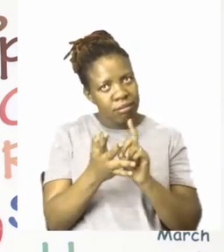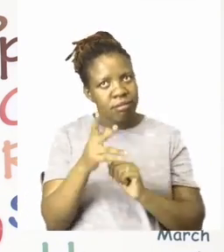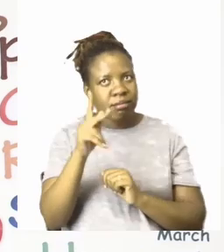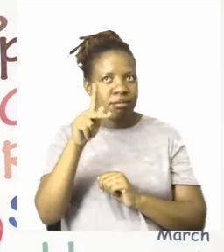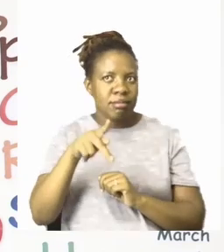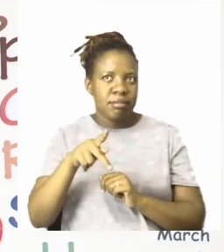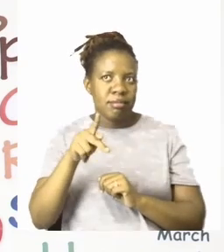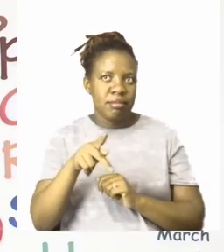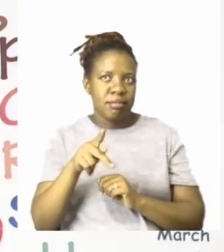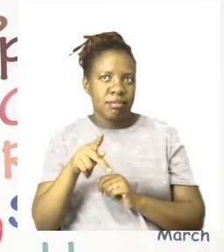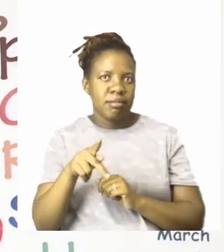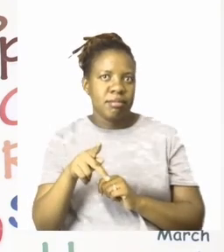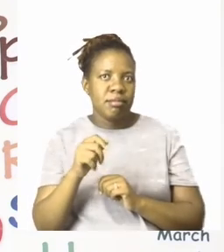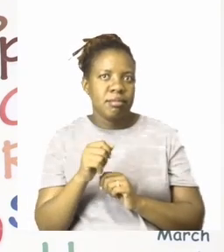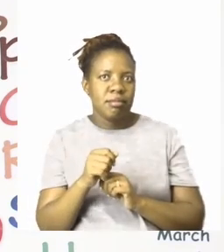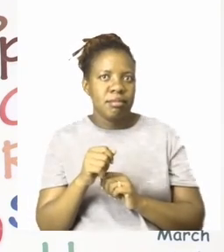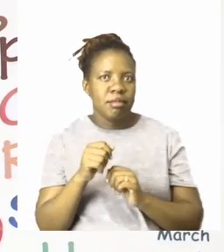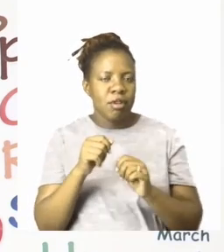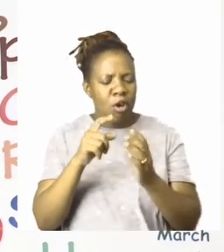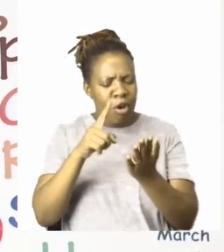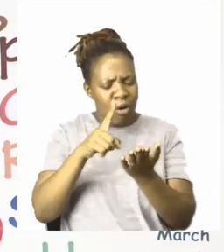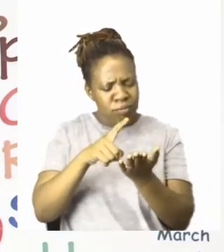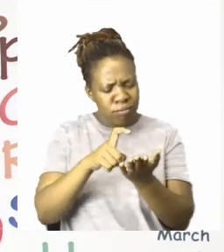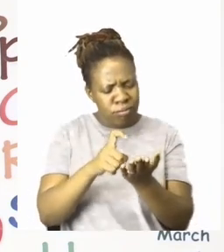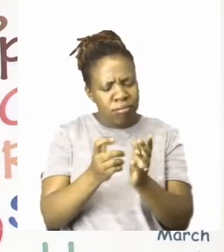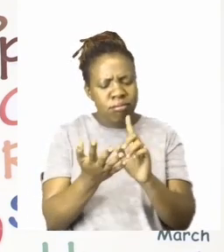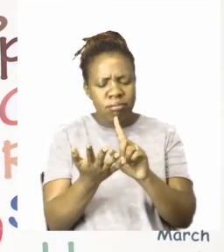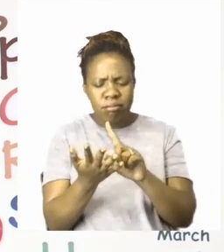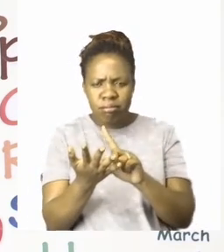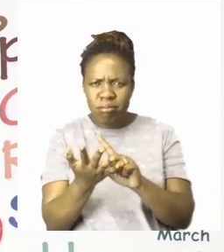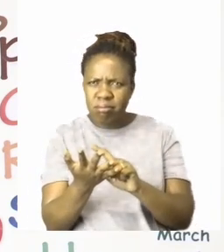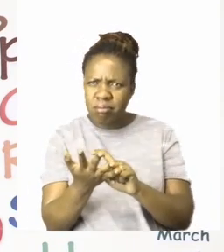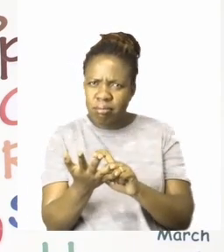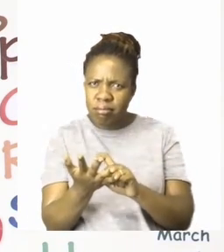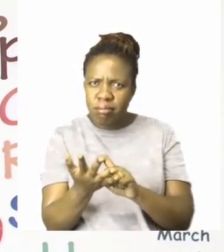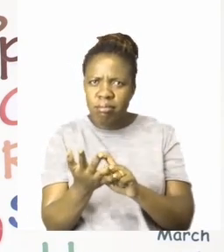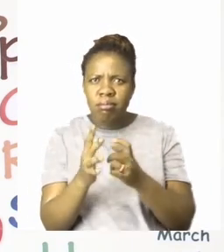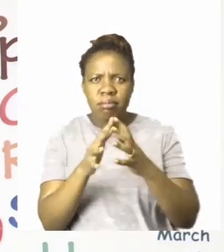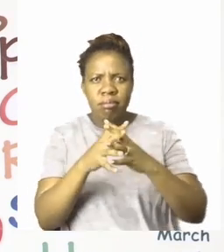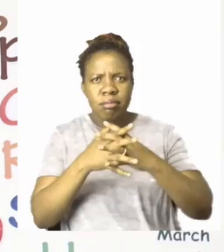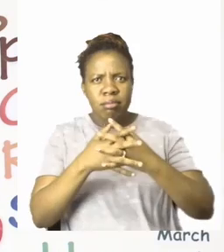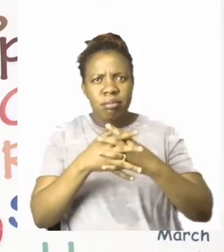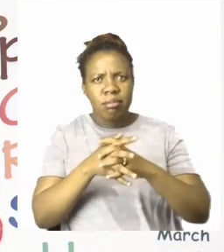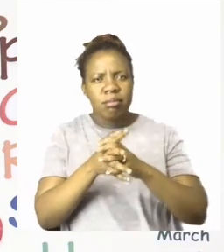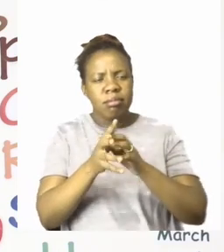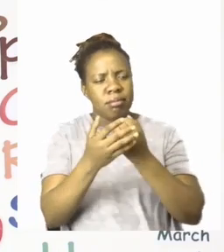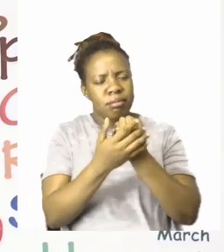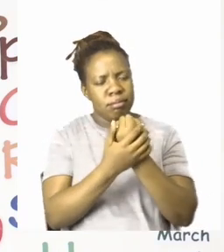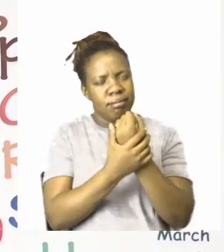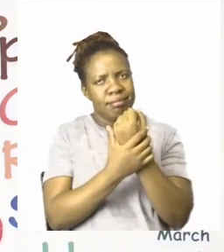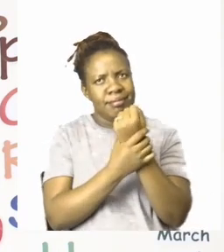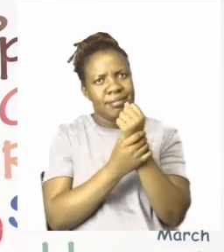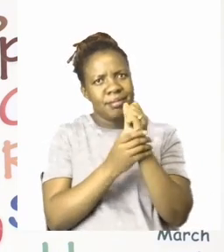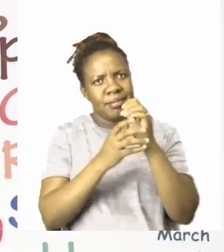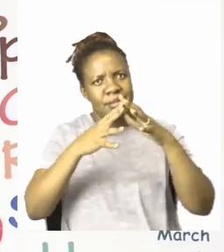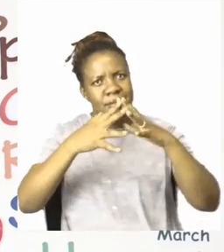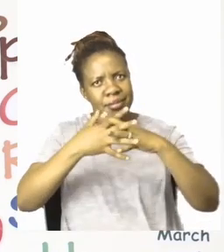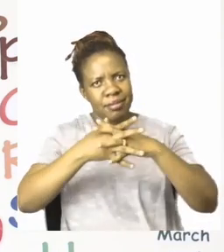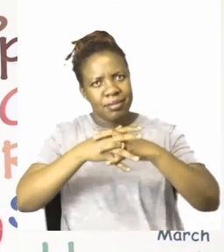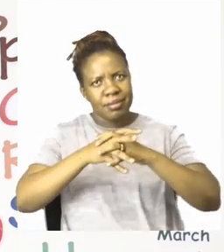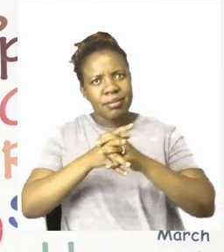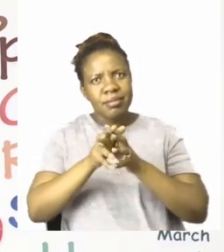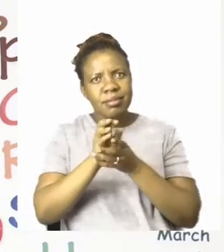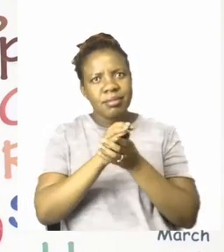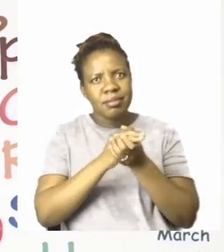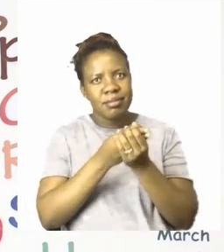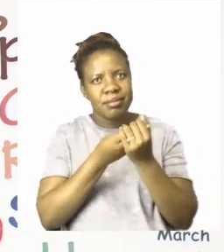sure that you put enough sanitizer on your hands. Make sure that you rub it in, around,